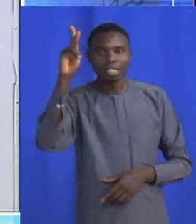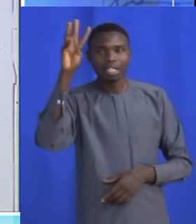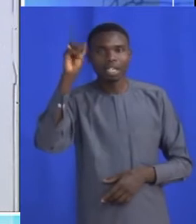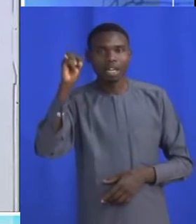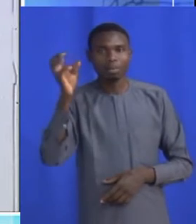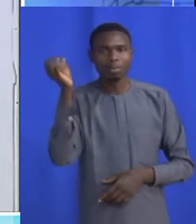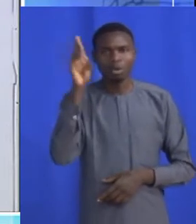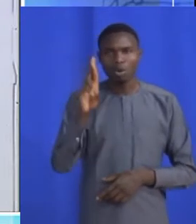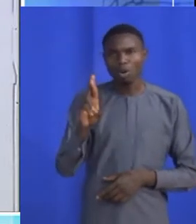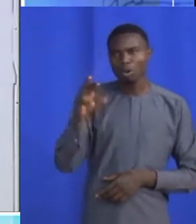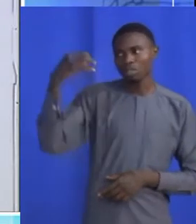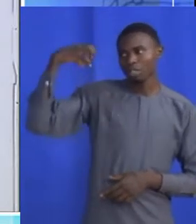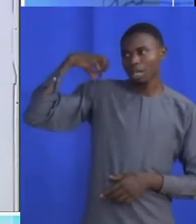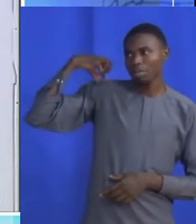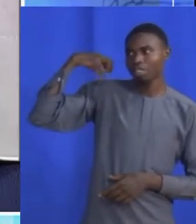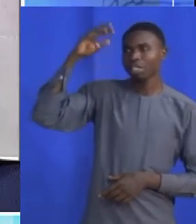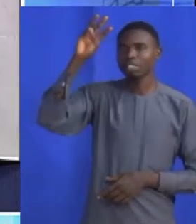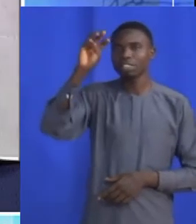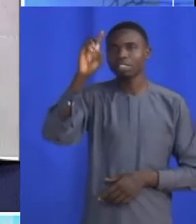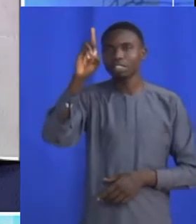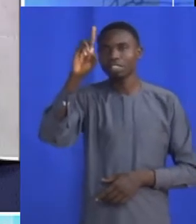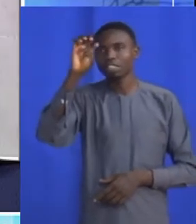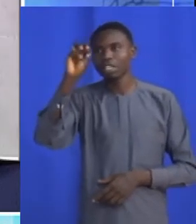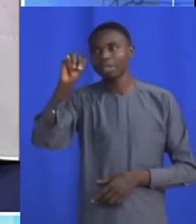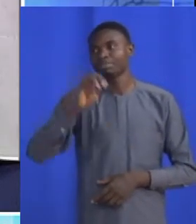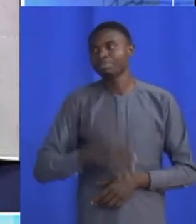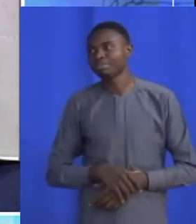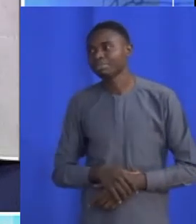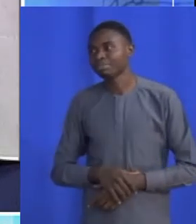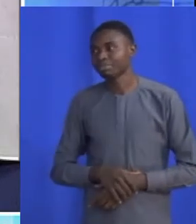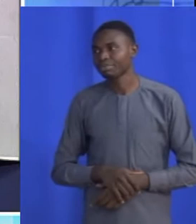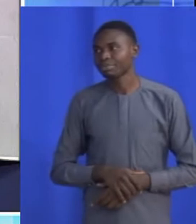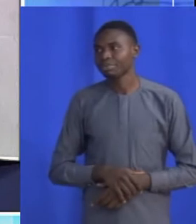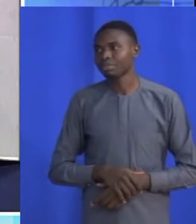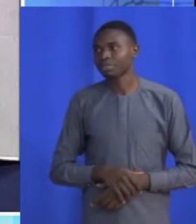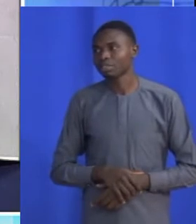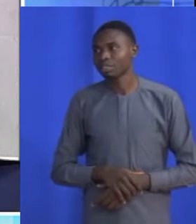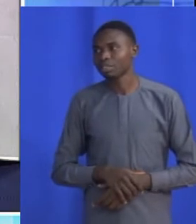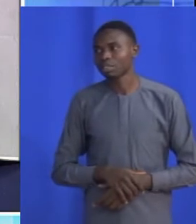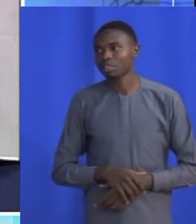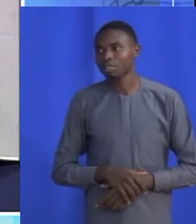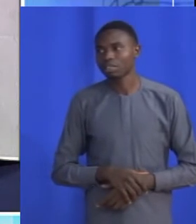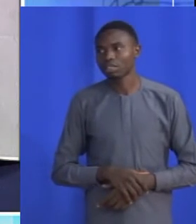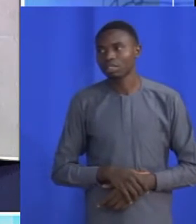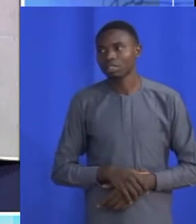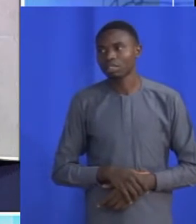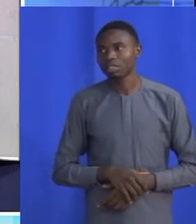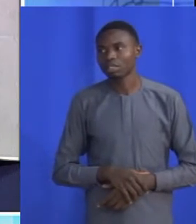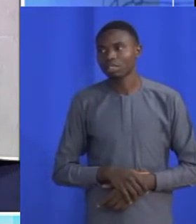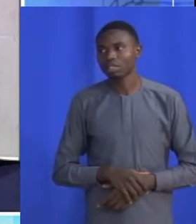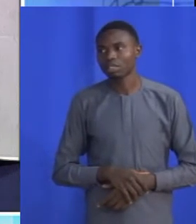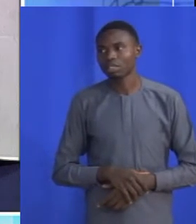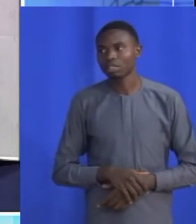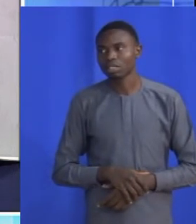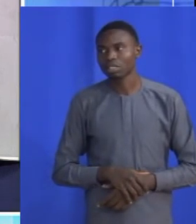the democratic system of governance. Rule of law is very important